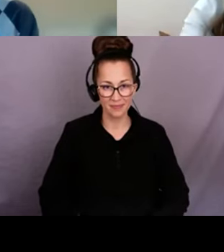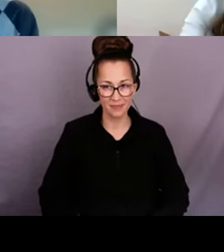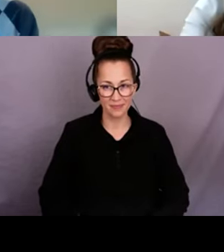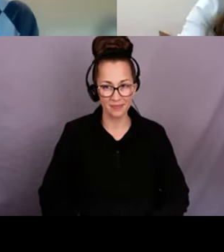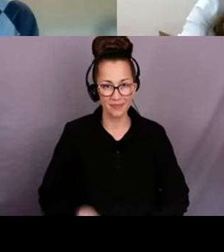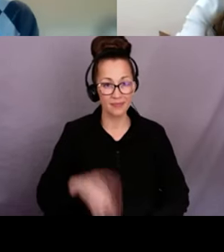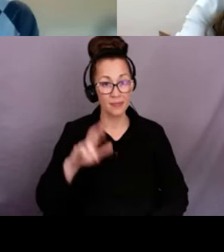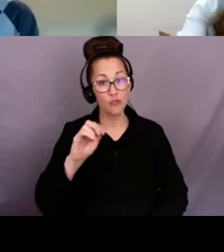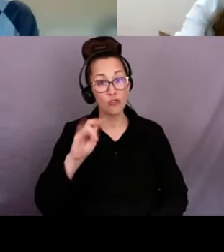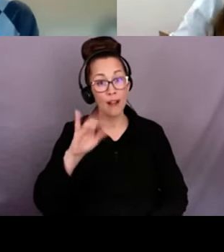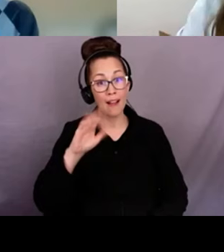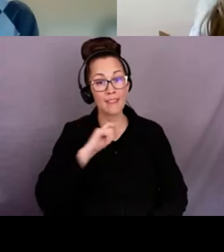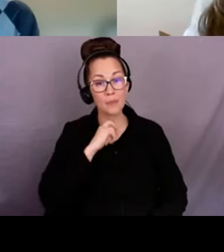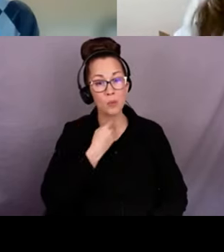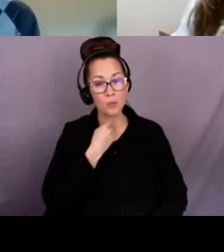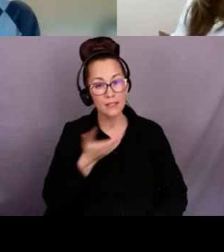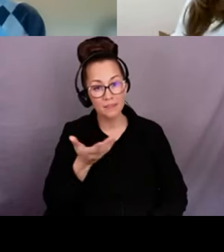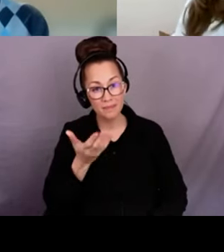Ronnie, you're muted.